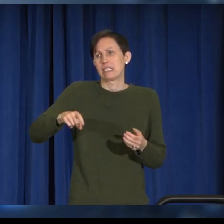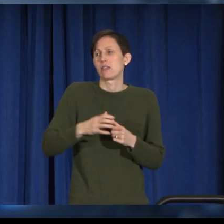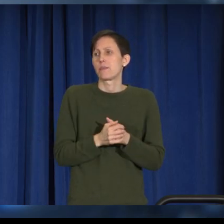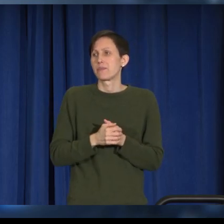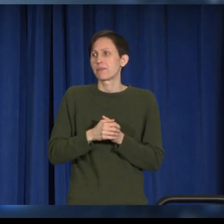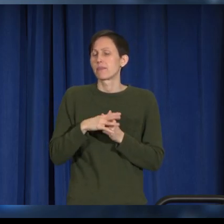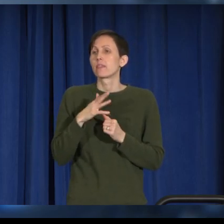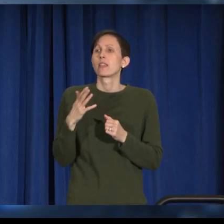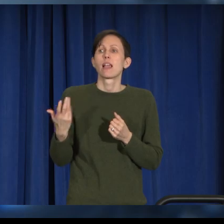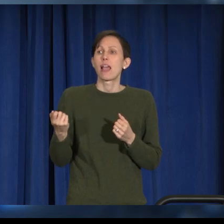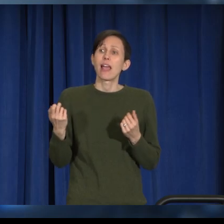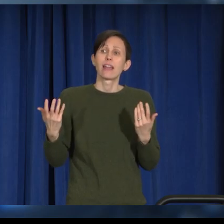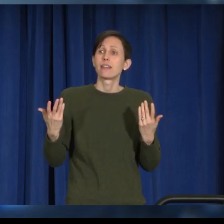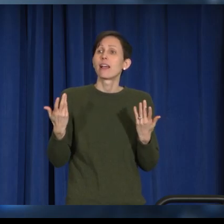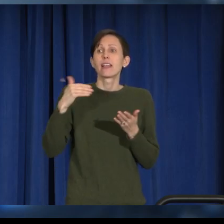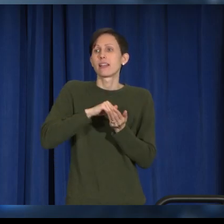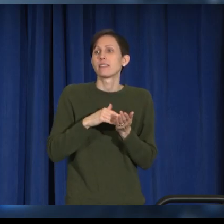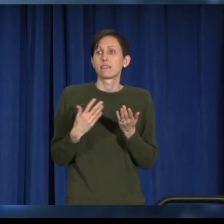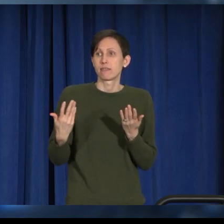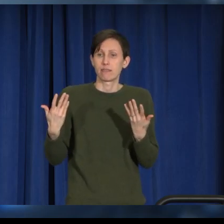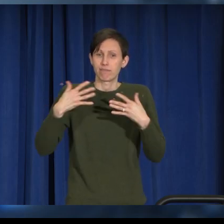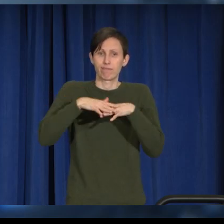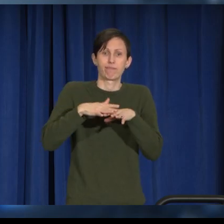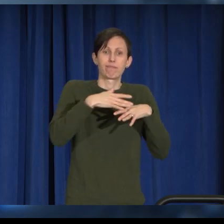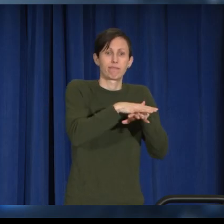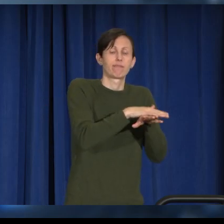the intersection of all specialties. So.